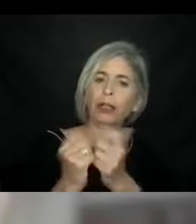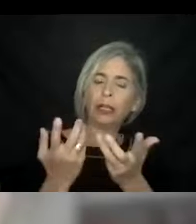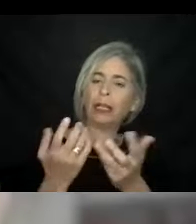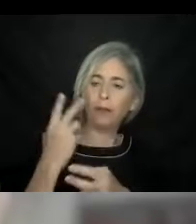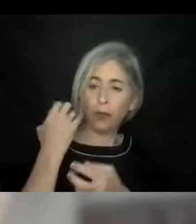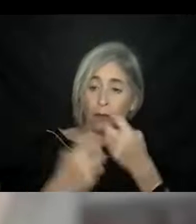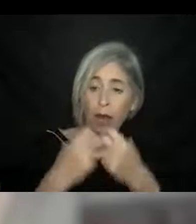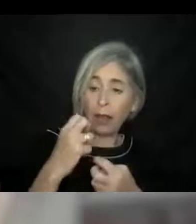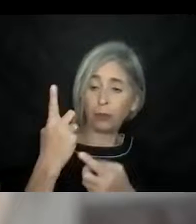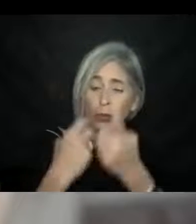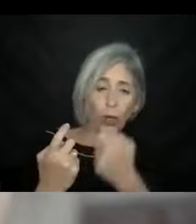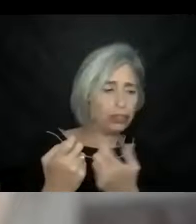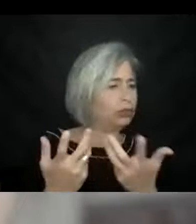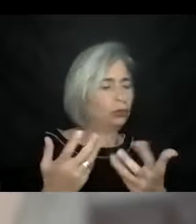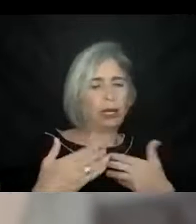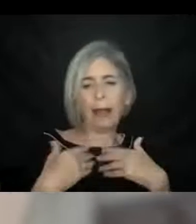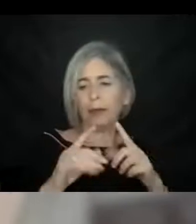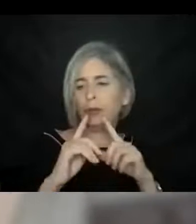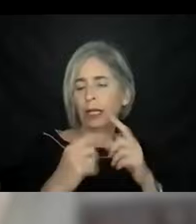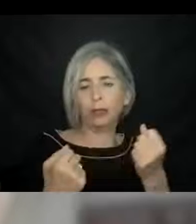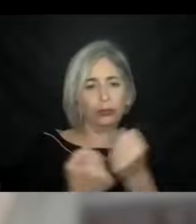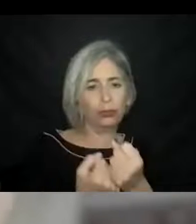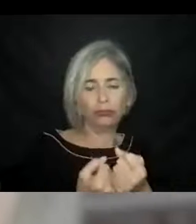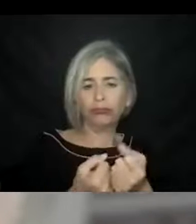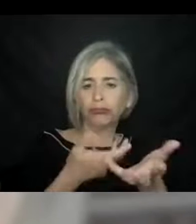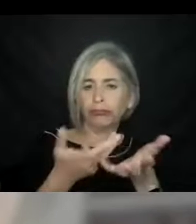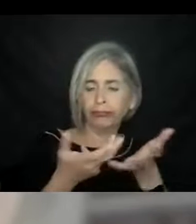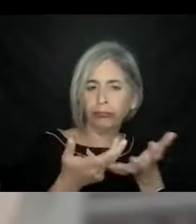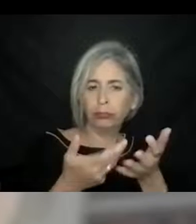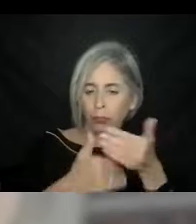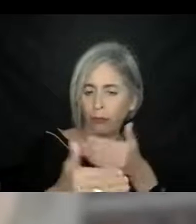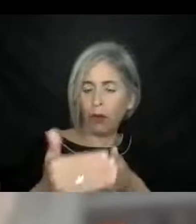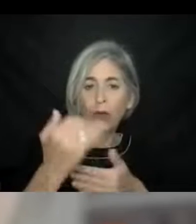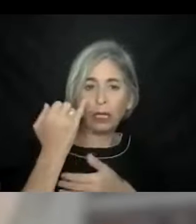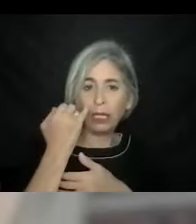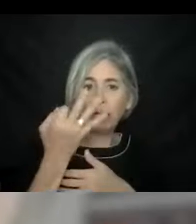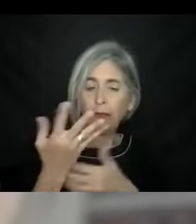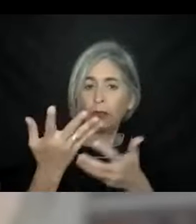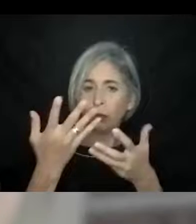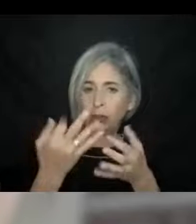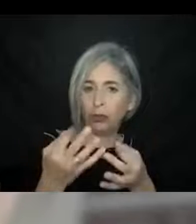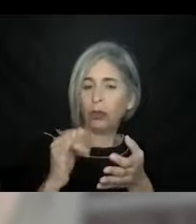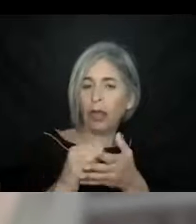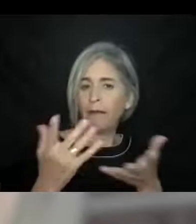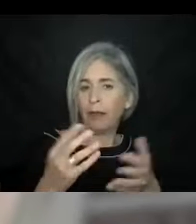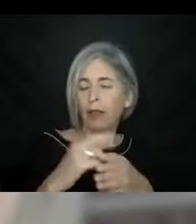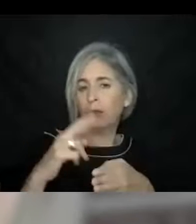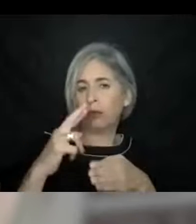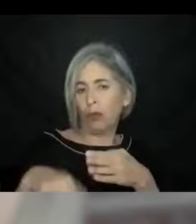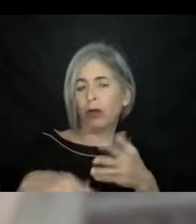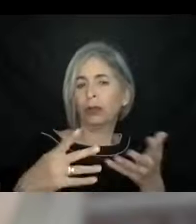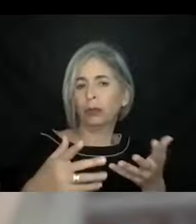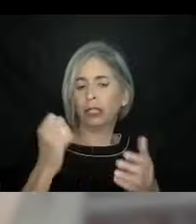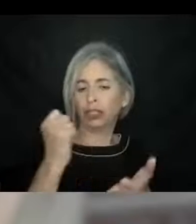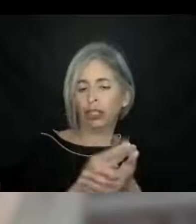issues and as we secure funding to move forward, if we do have broad support, then we can